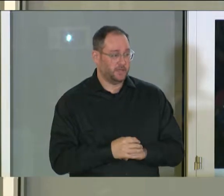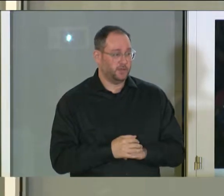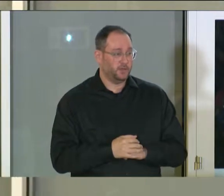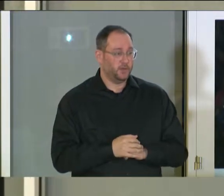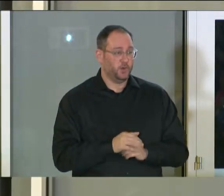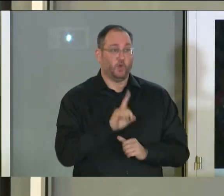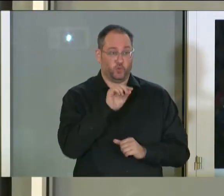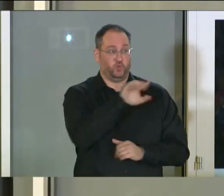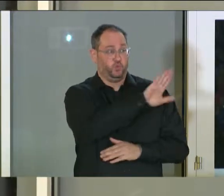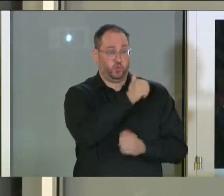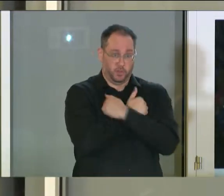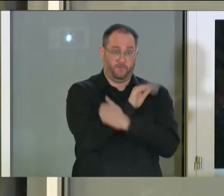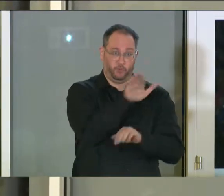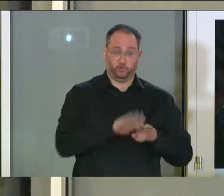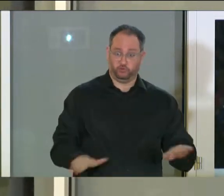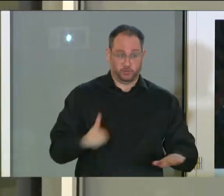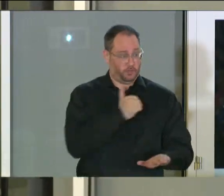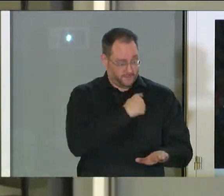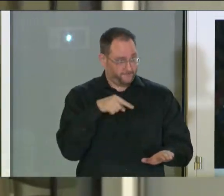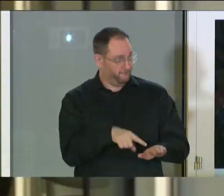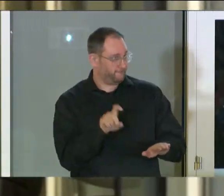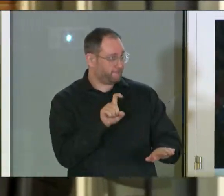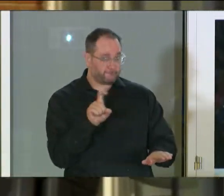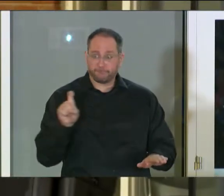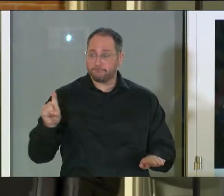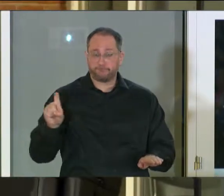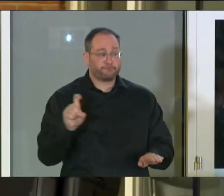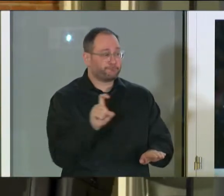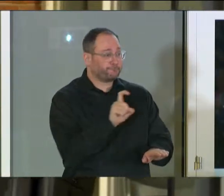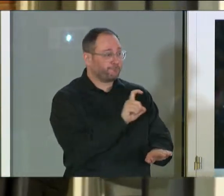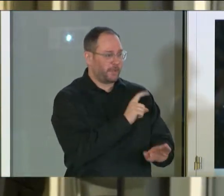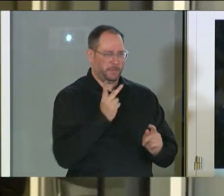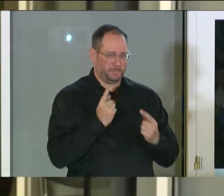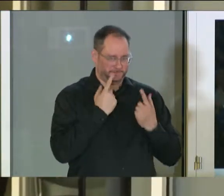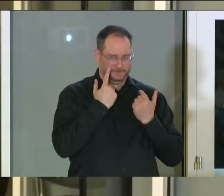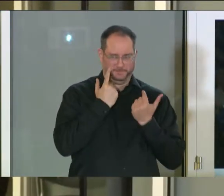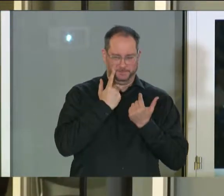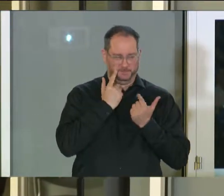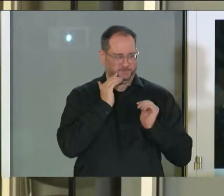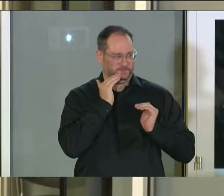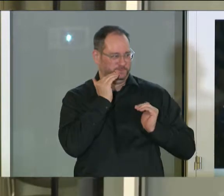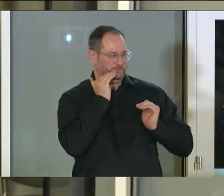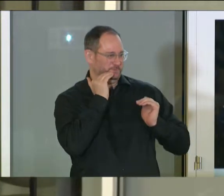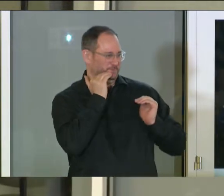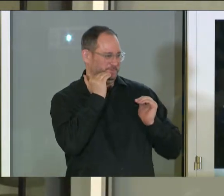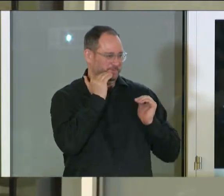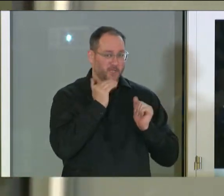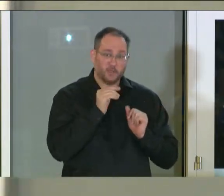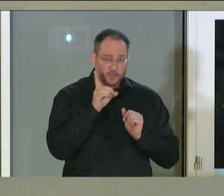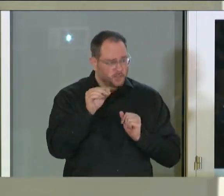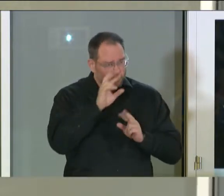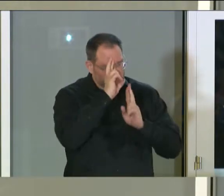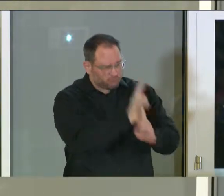children? Do you honor children? Do you think that Washington, D.C. can be